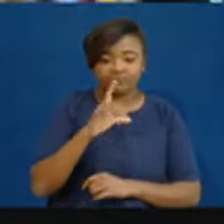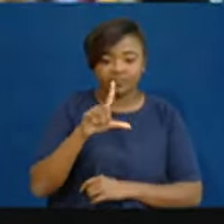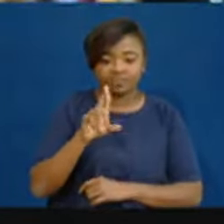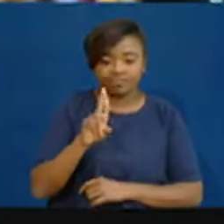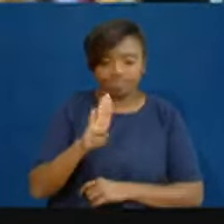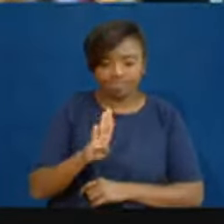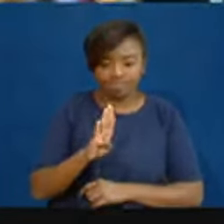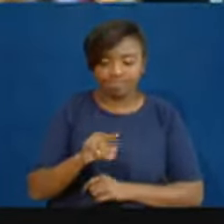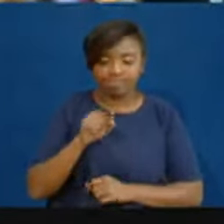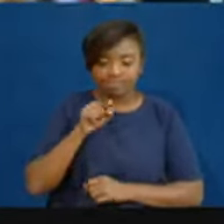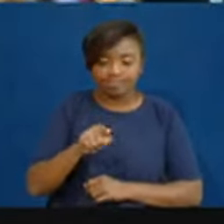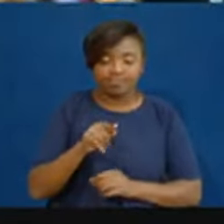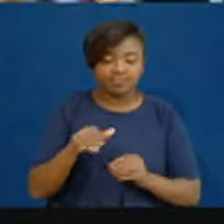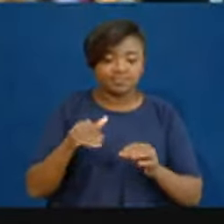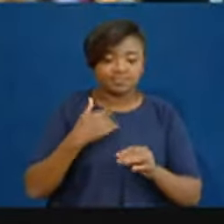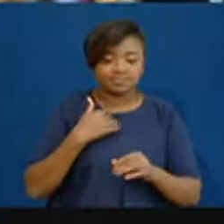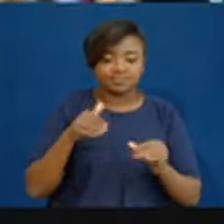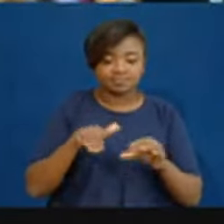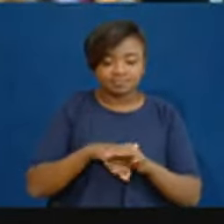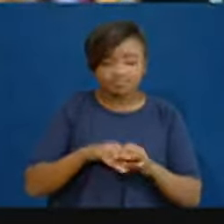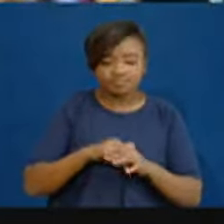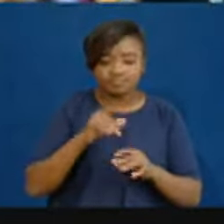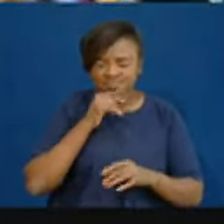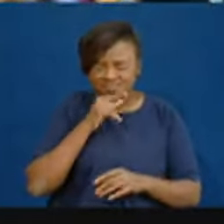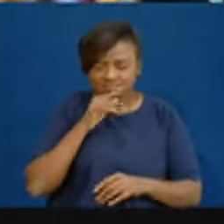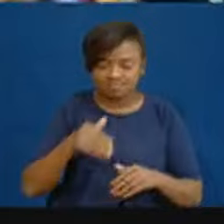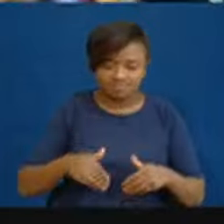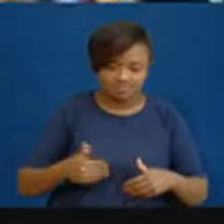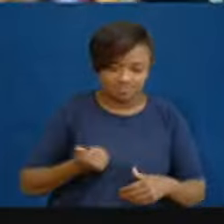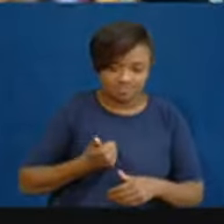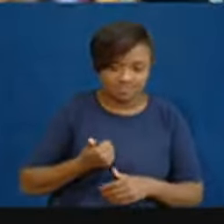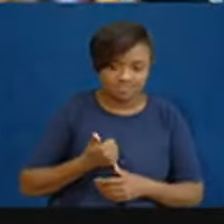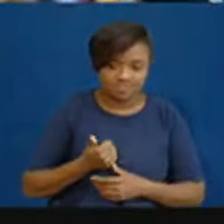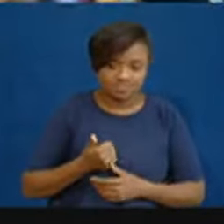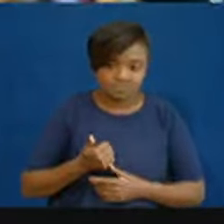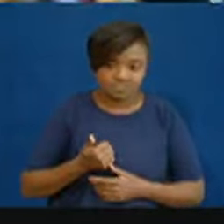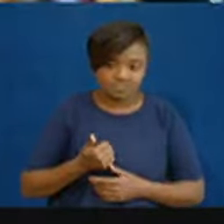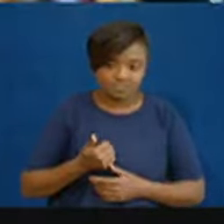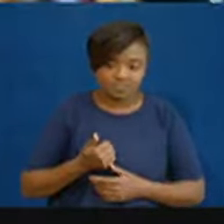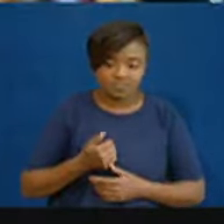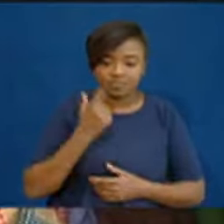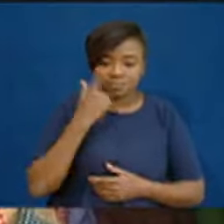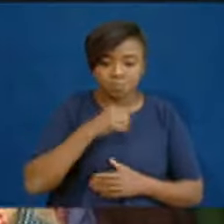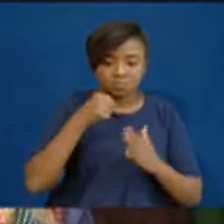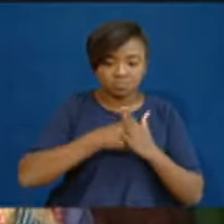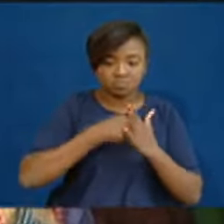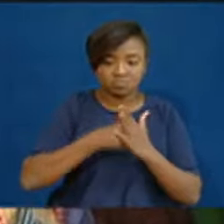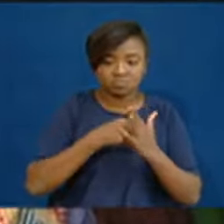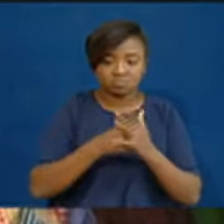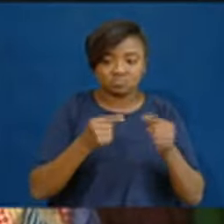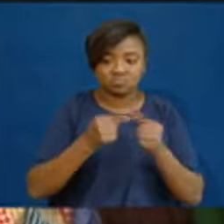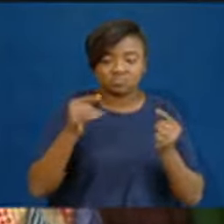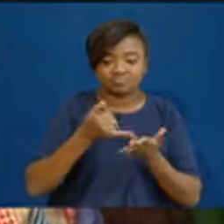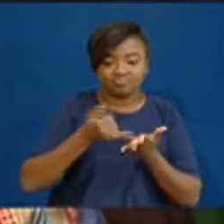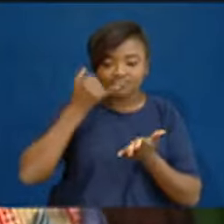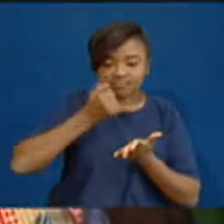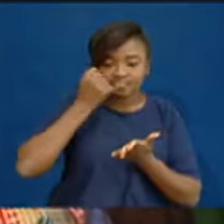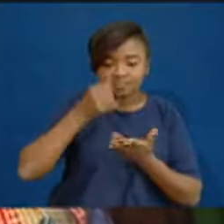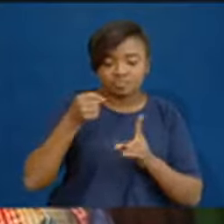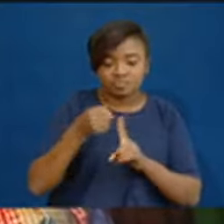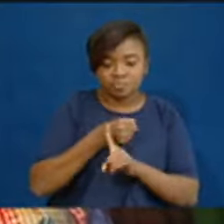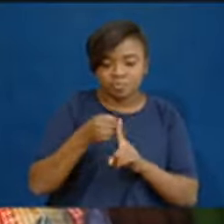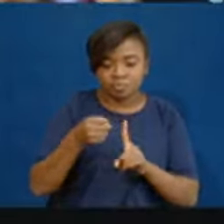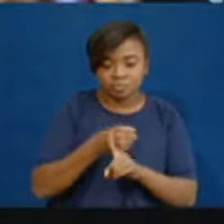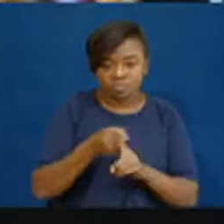it's a membership of boys and girls who are fighting against drug abuse, who